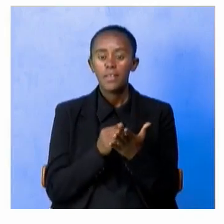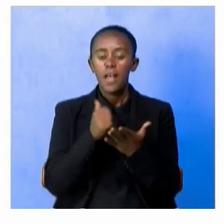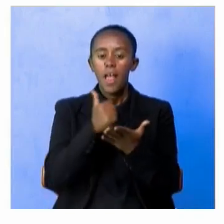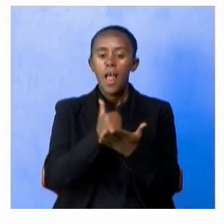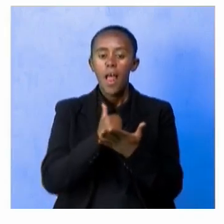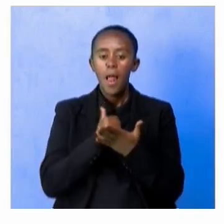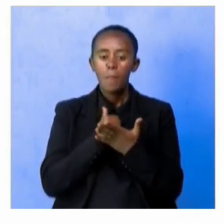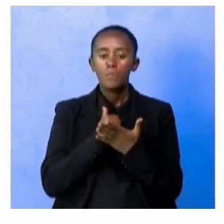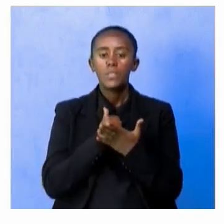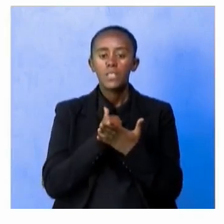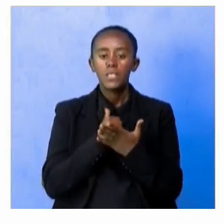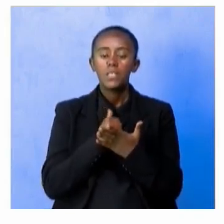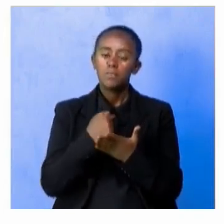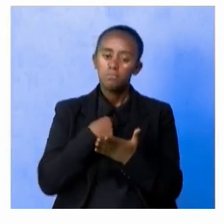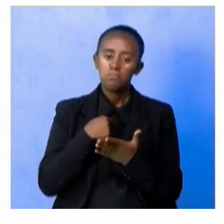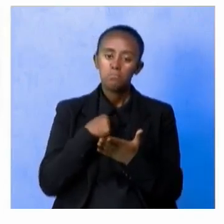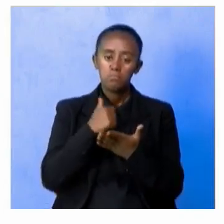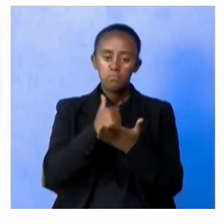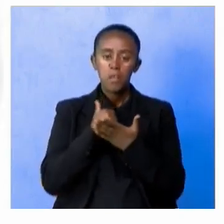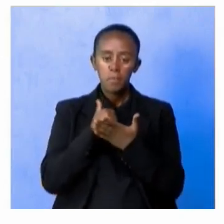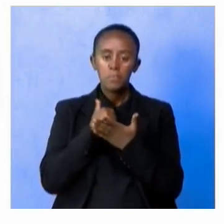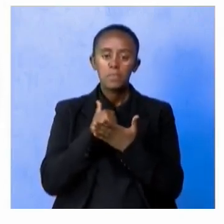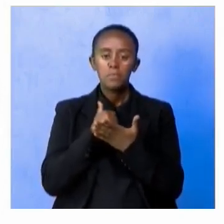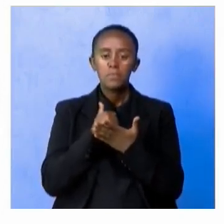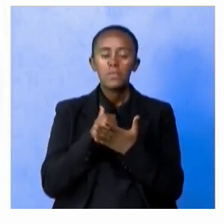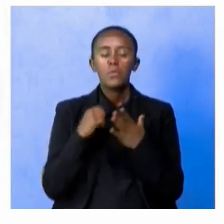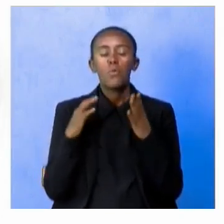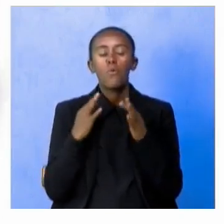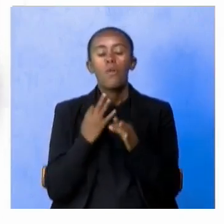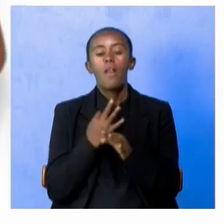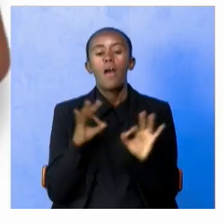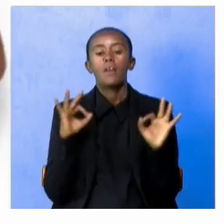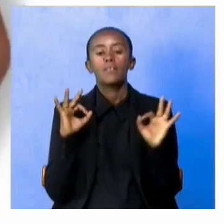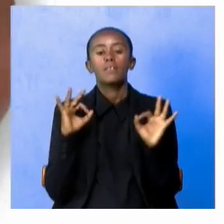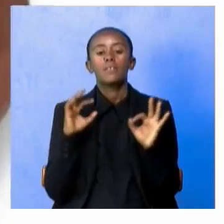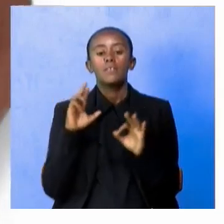helps me to relax.